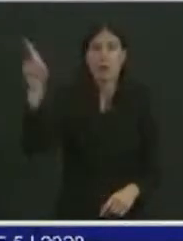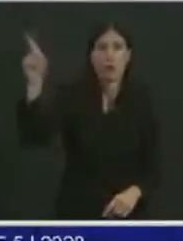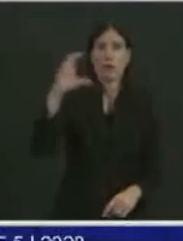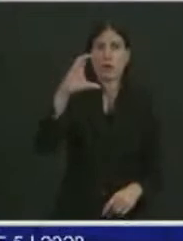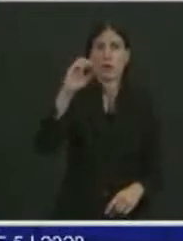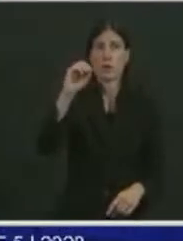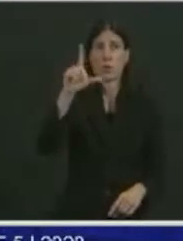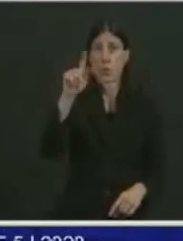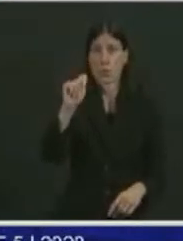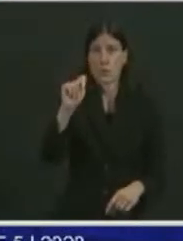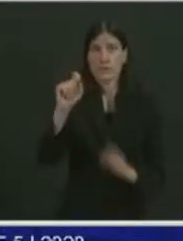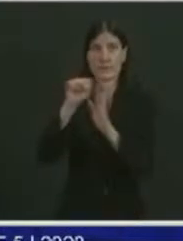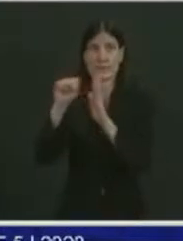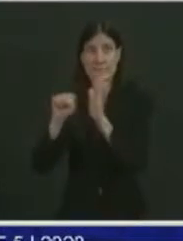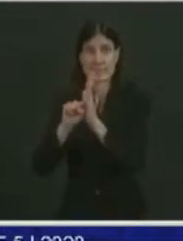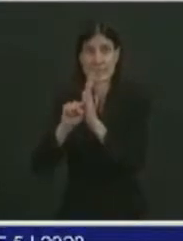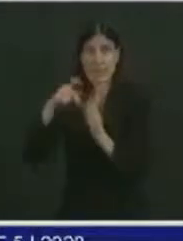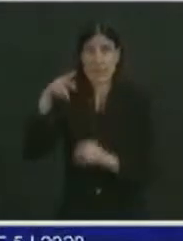for Newport.